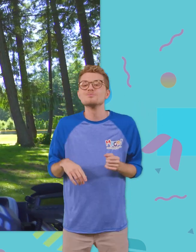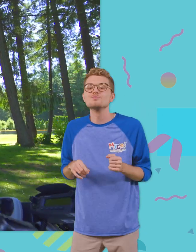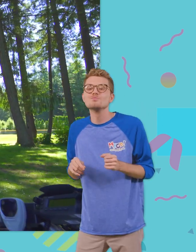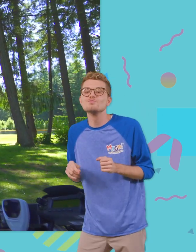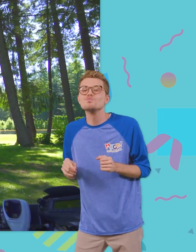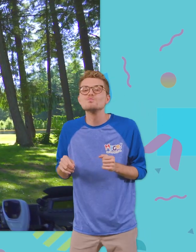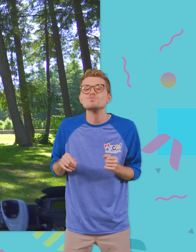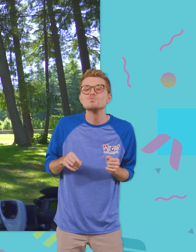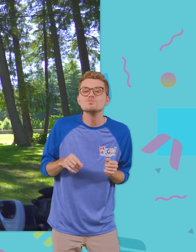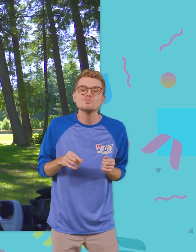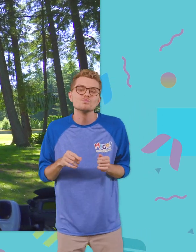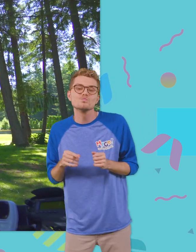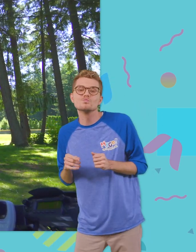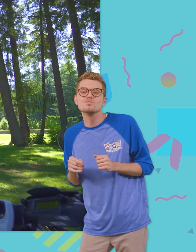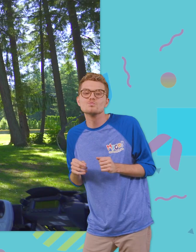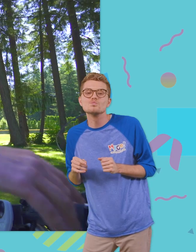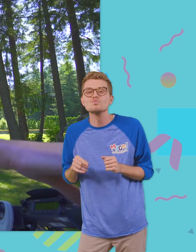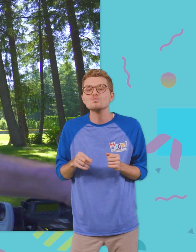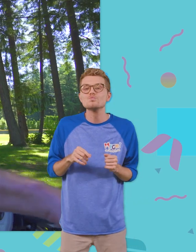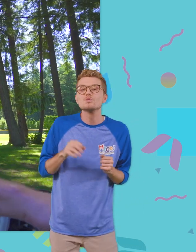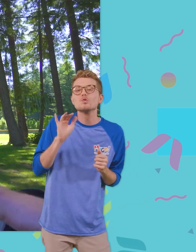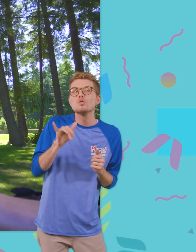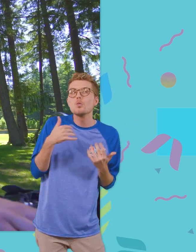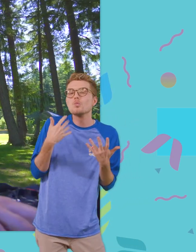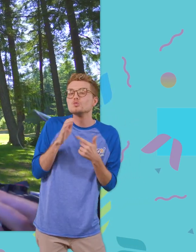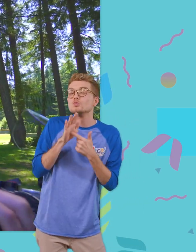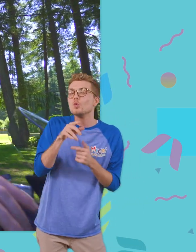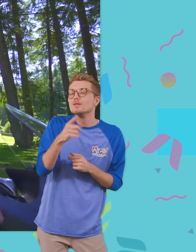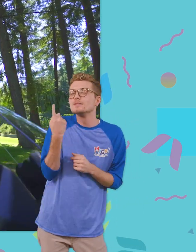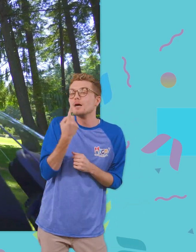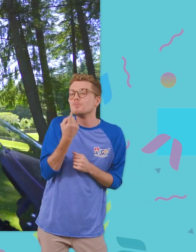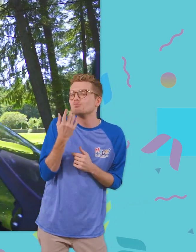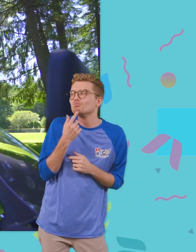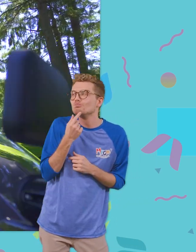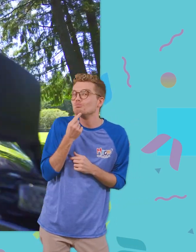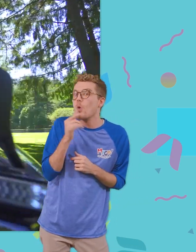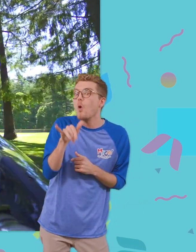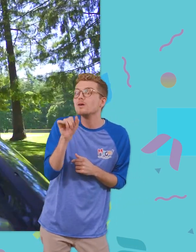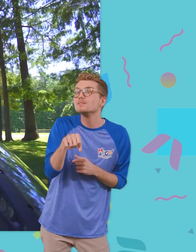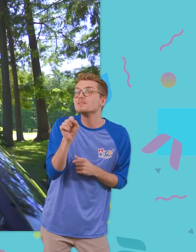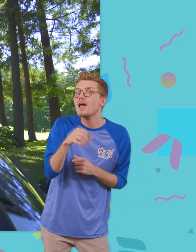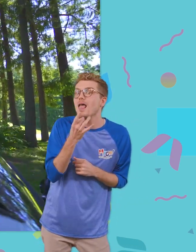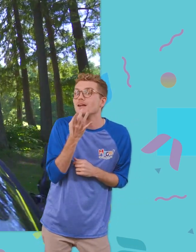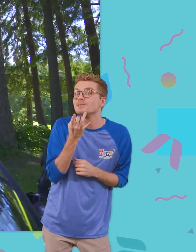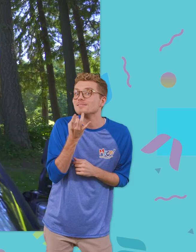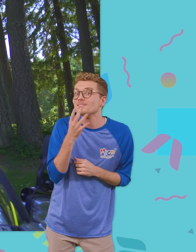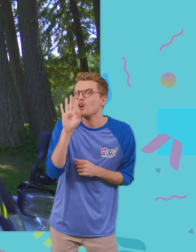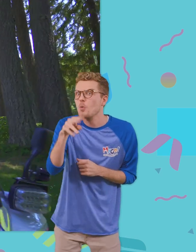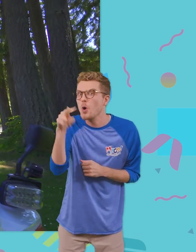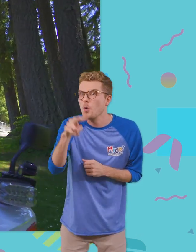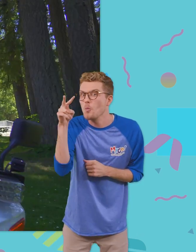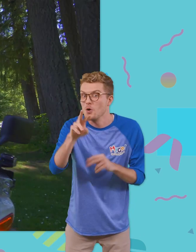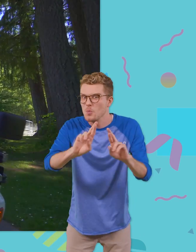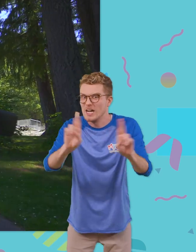because that's the limit of safety. Let's see, what else can I show you? Oh yeah, the